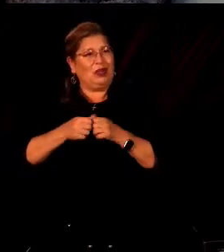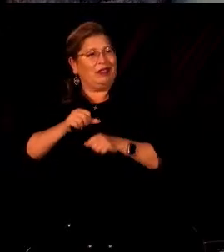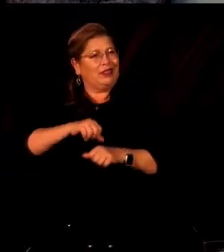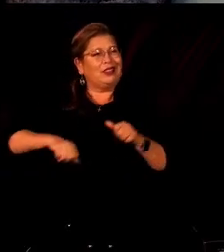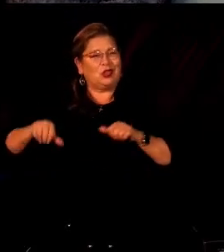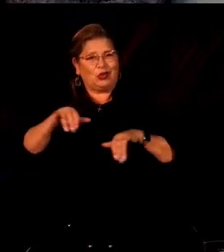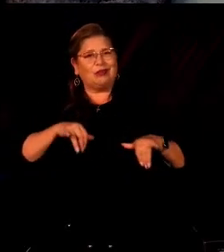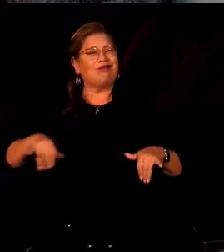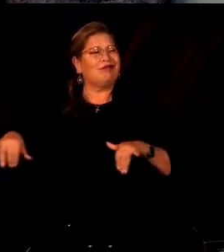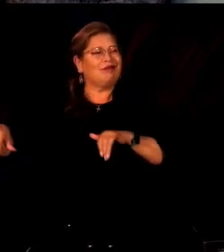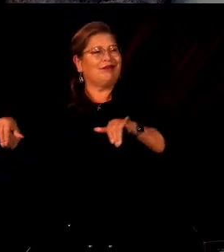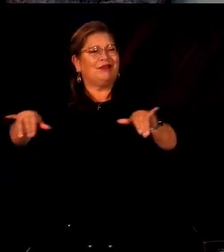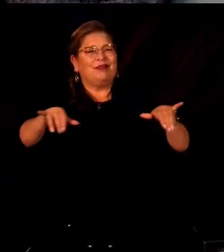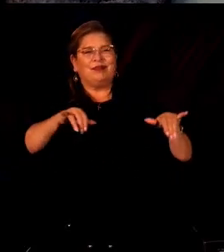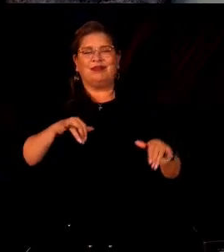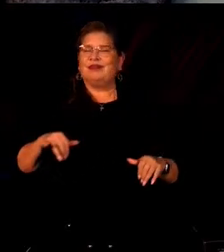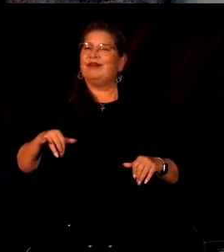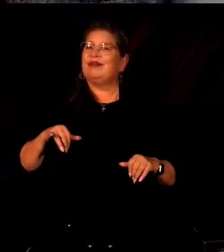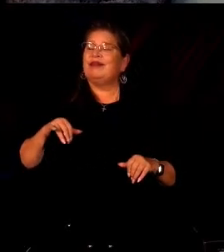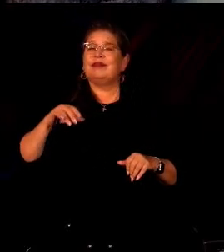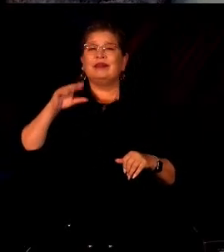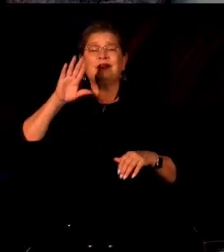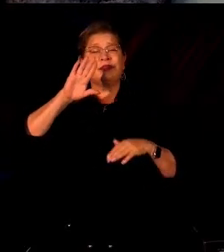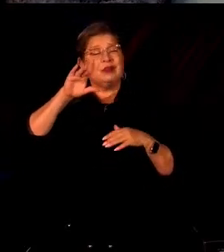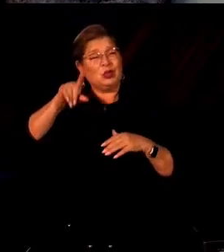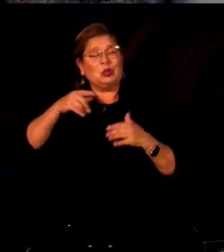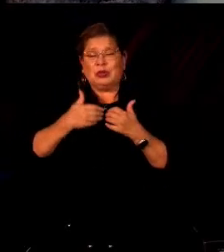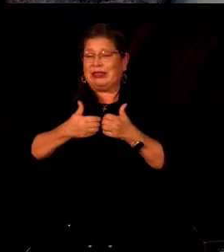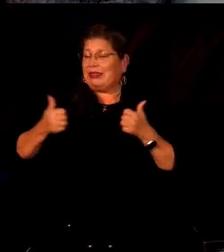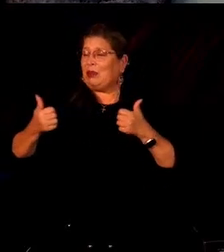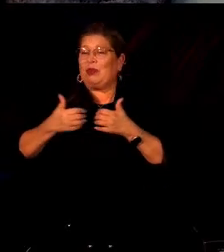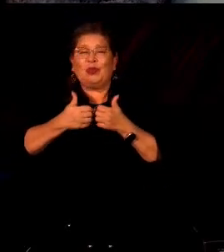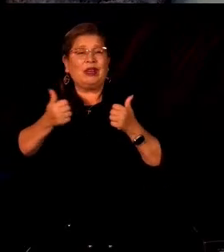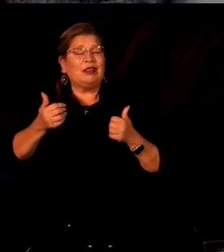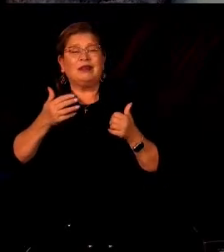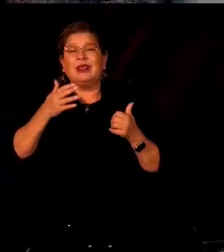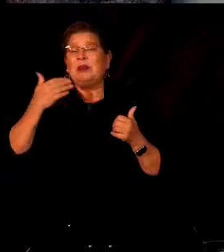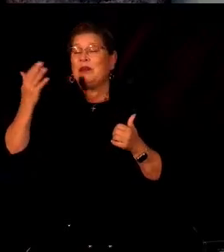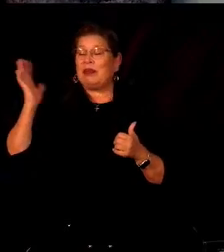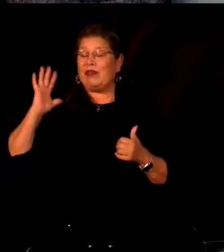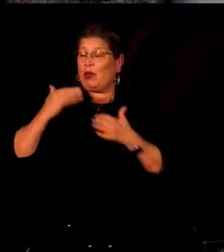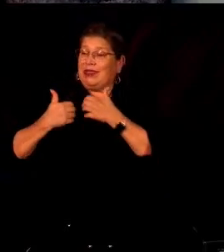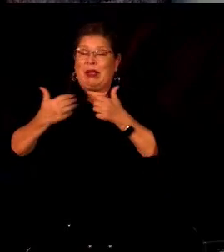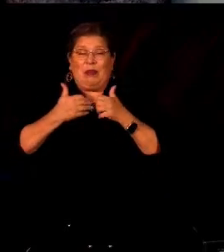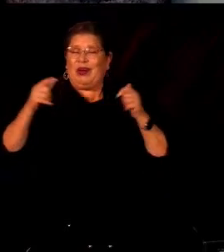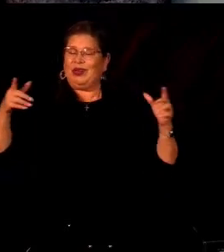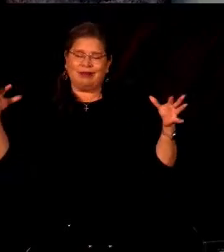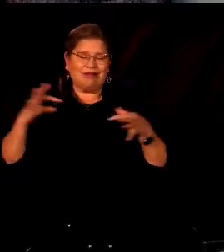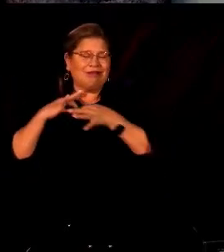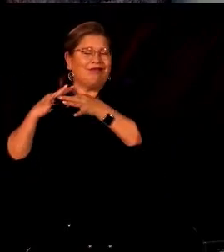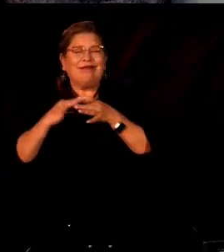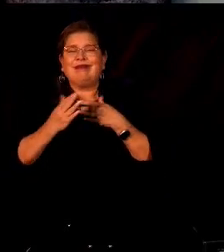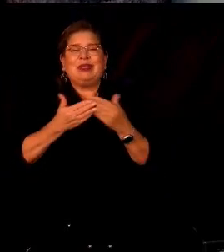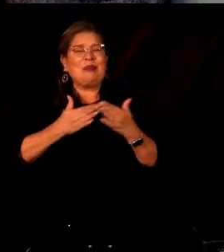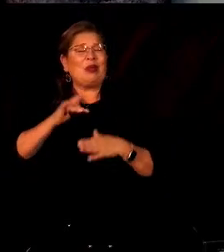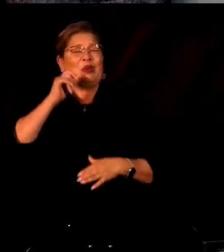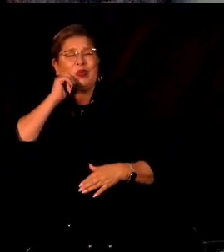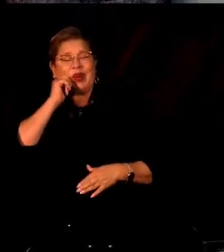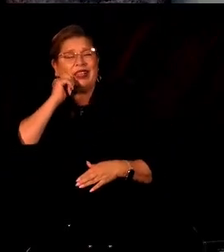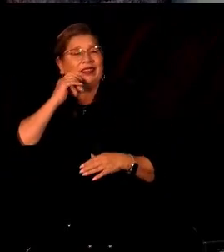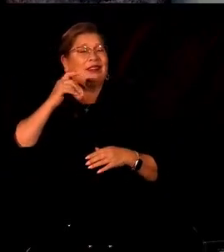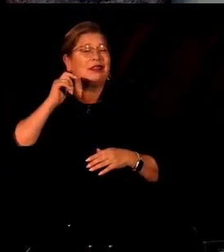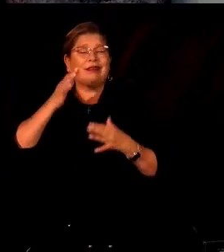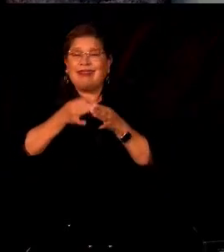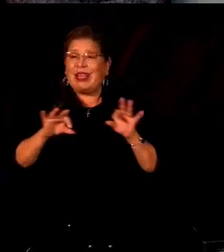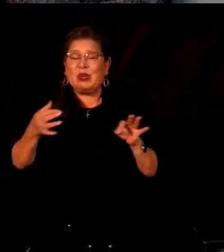with one another. You wipe away the distinction of race and language and ethnicity. You unite us as one